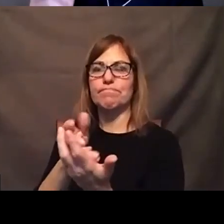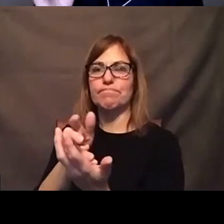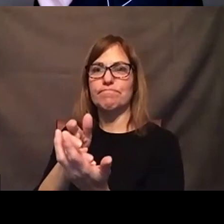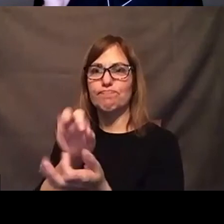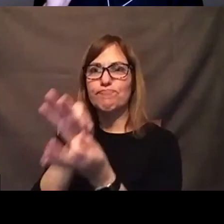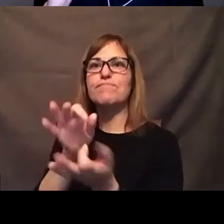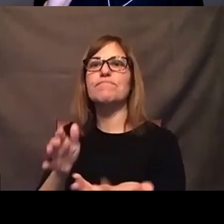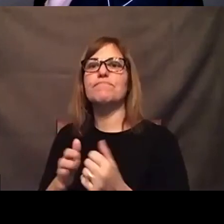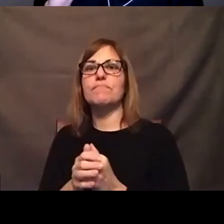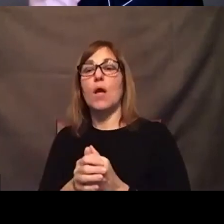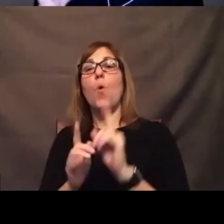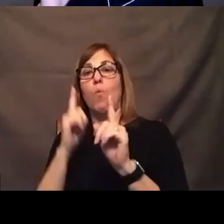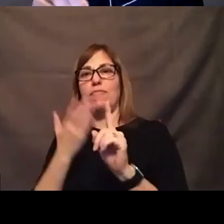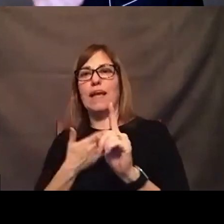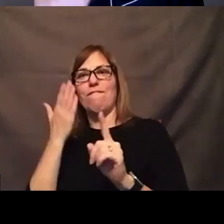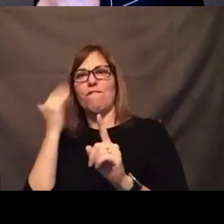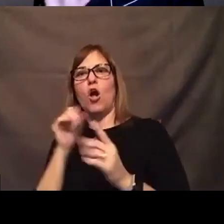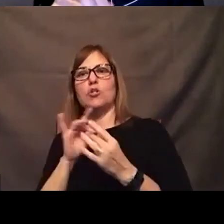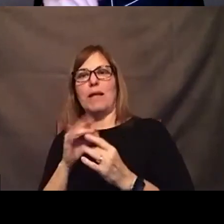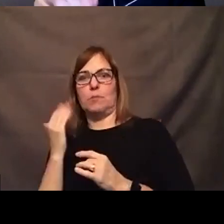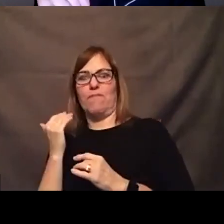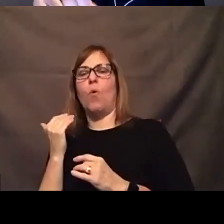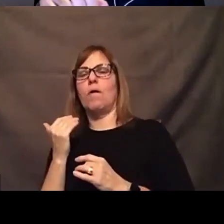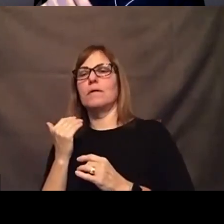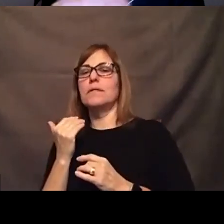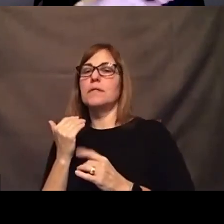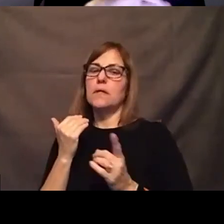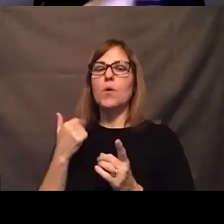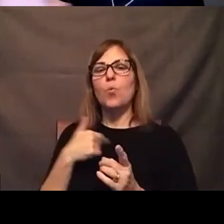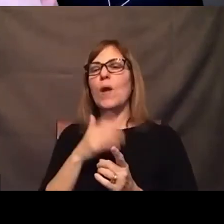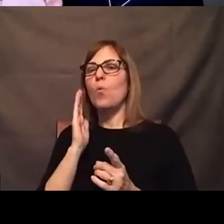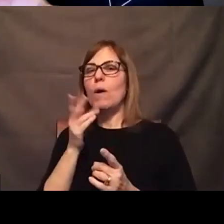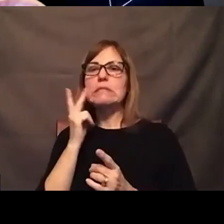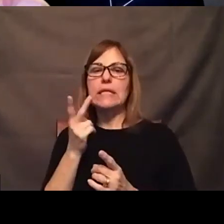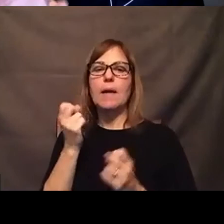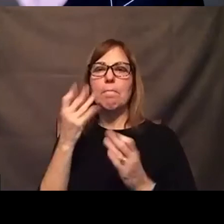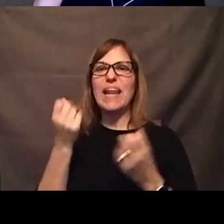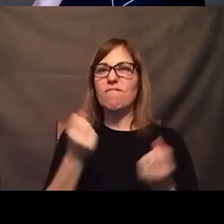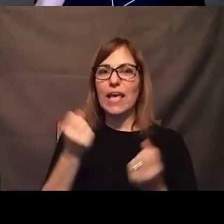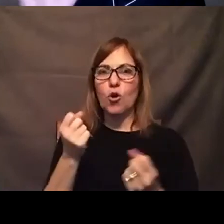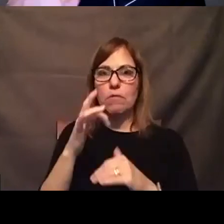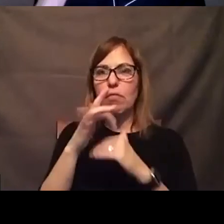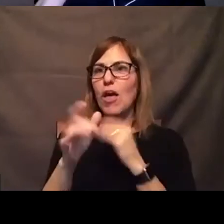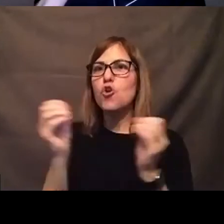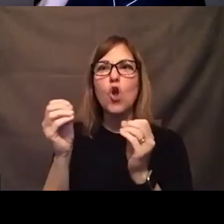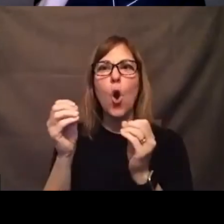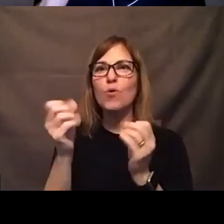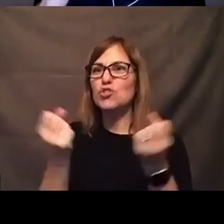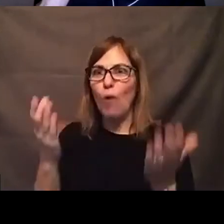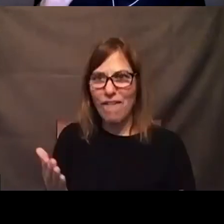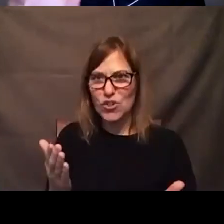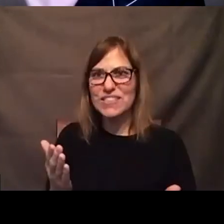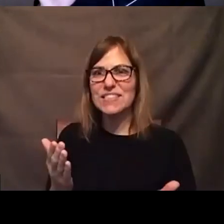mention earlier, is that while we will likely see a lot of vehicles have no drivers in them, there may be